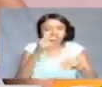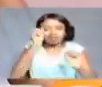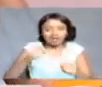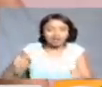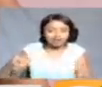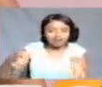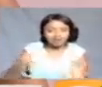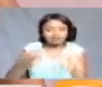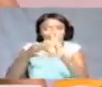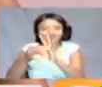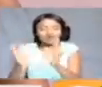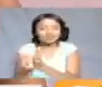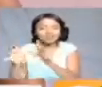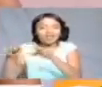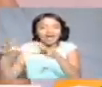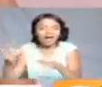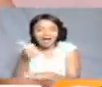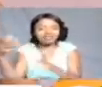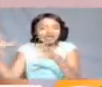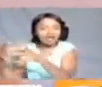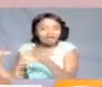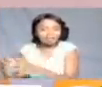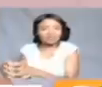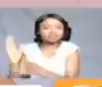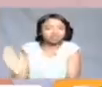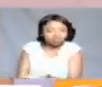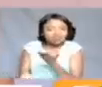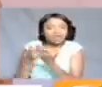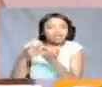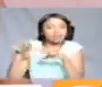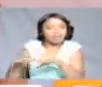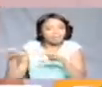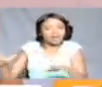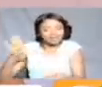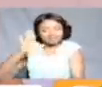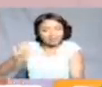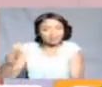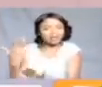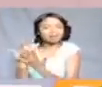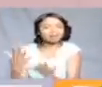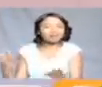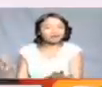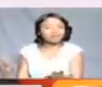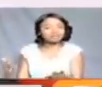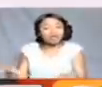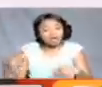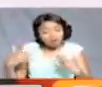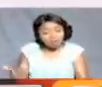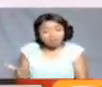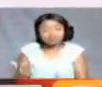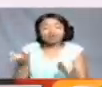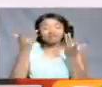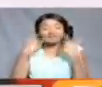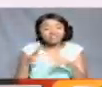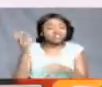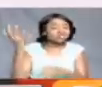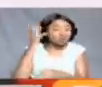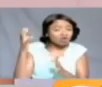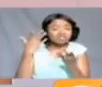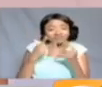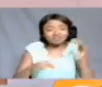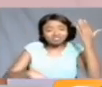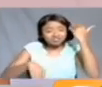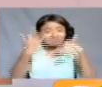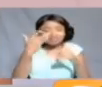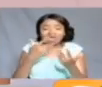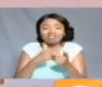something you're doing for a finite period of time, is what happens next? You leave uni. So then what do you then evolve into? The Kardashians are